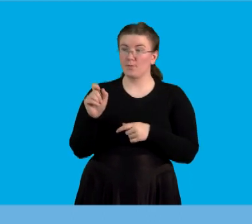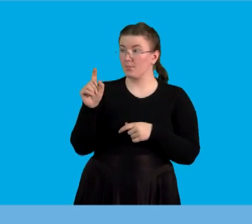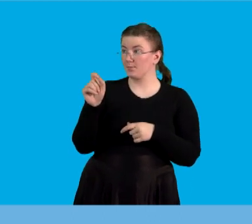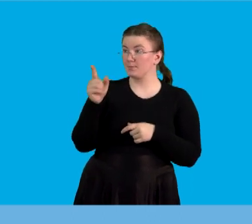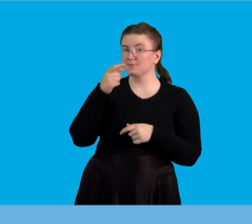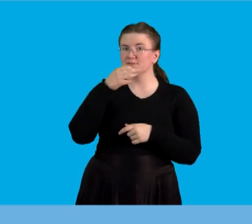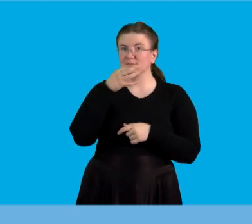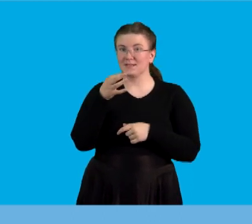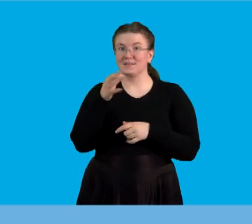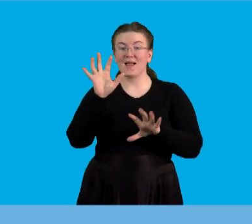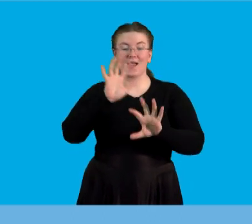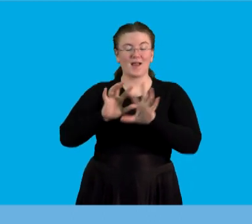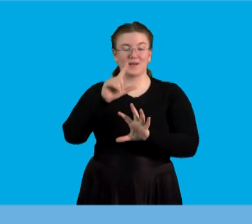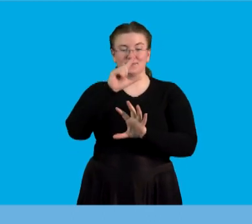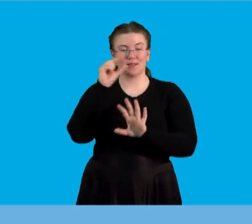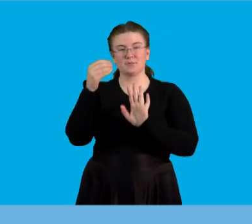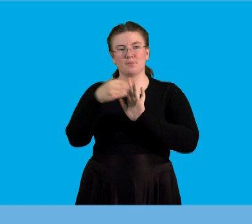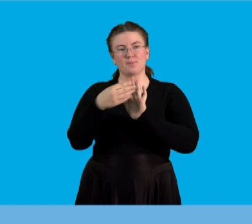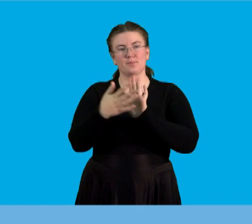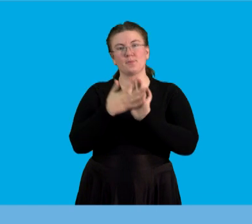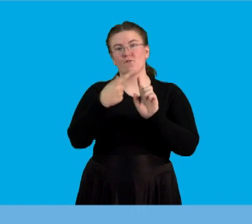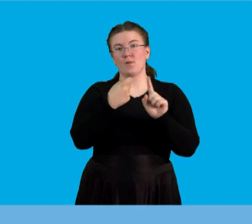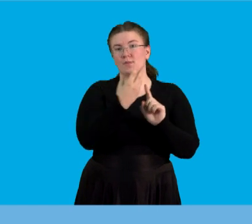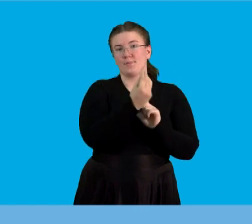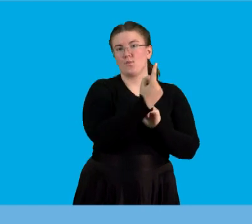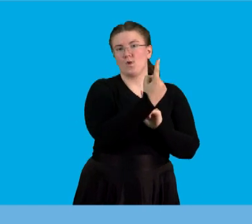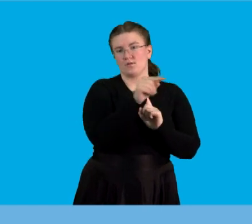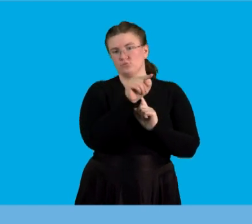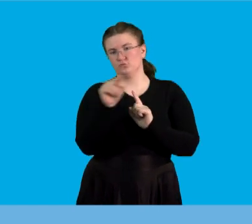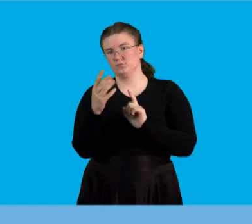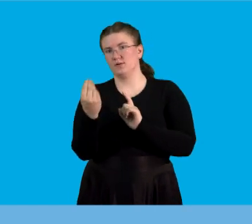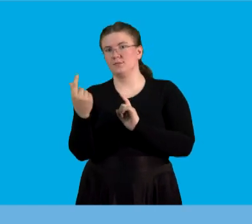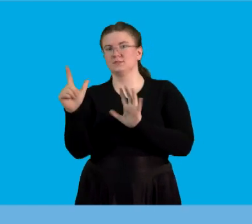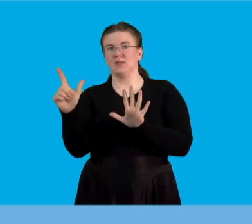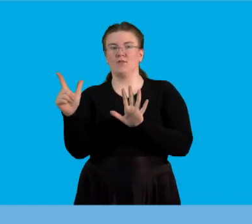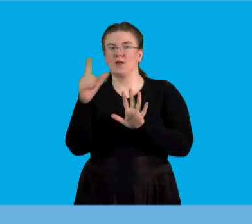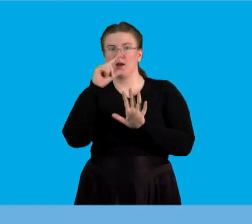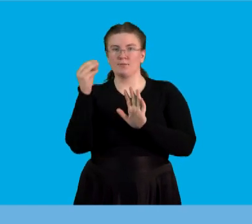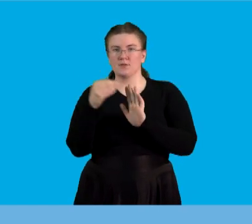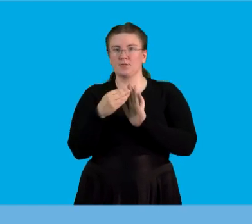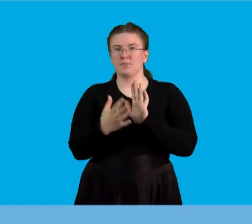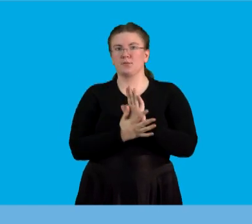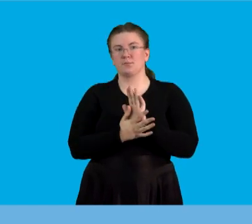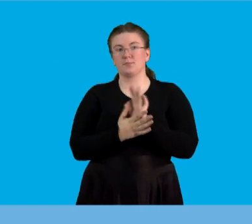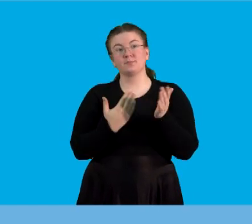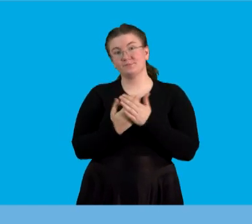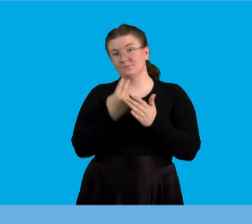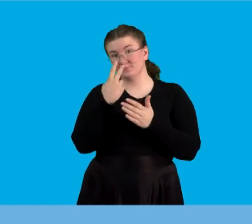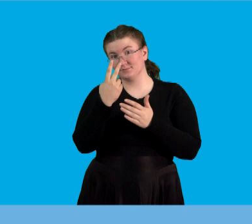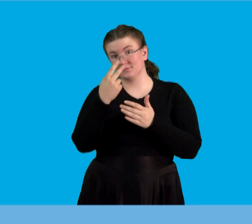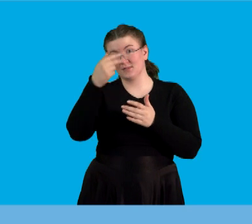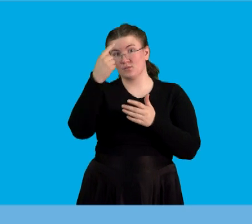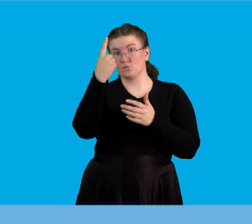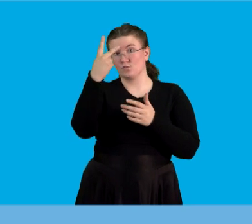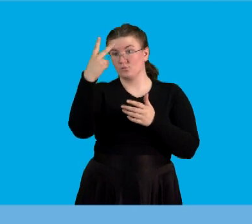the question says, write down the names of the colors from number 1 to number 7. So as we can see, those colors are arranged